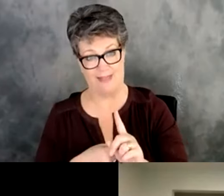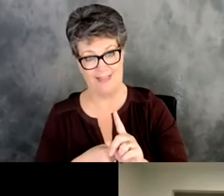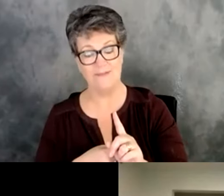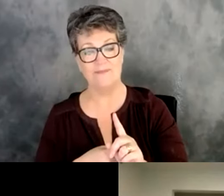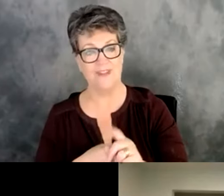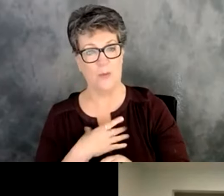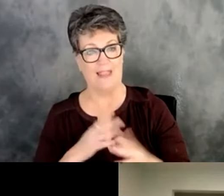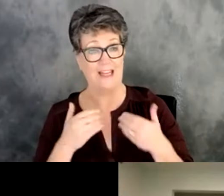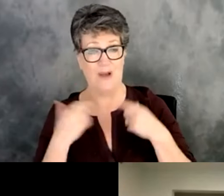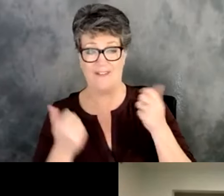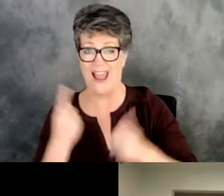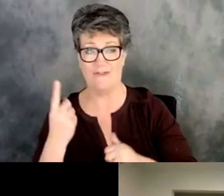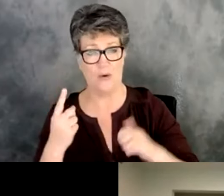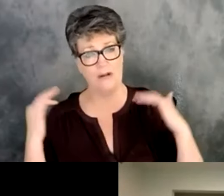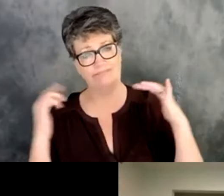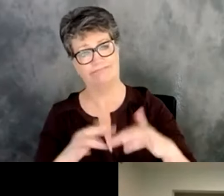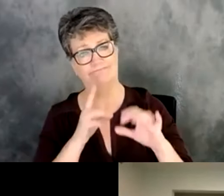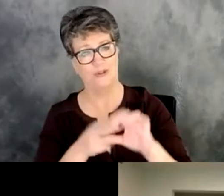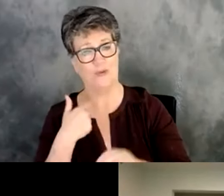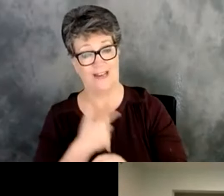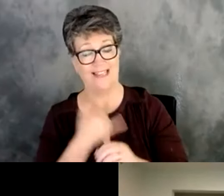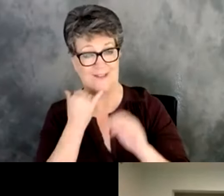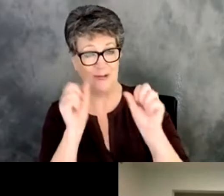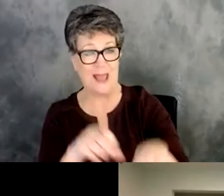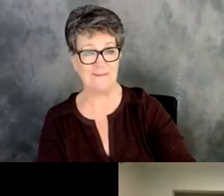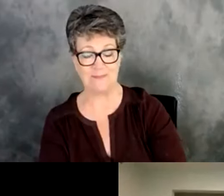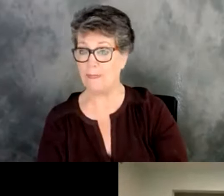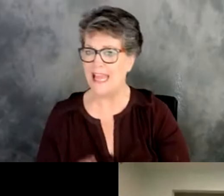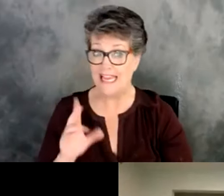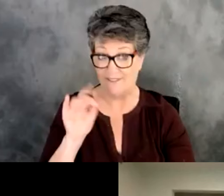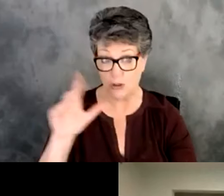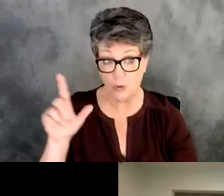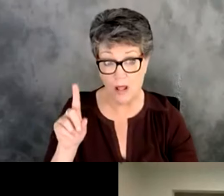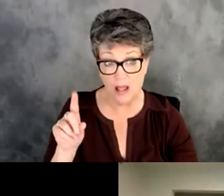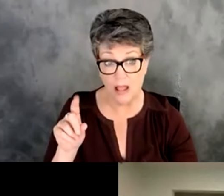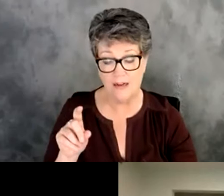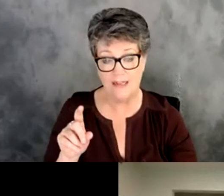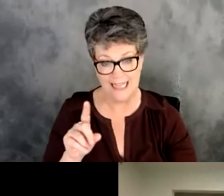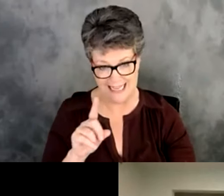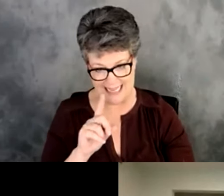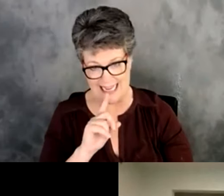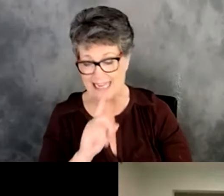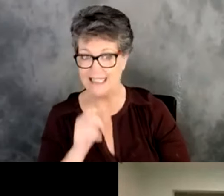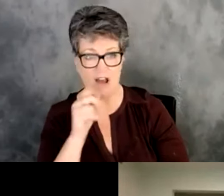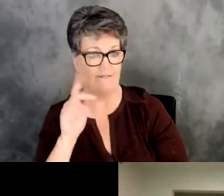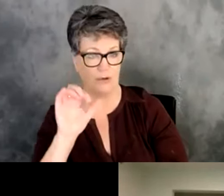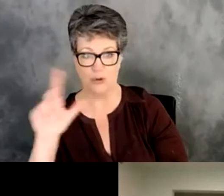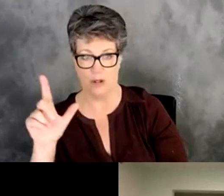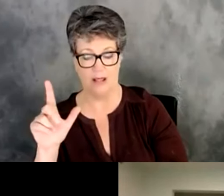like to have everyone join us if you are able to. Is it virtual? It is not virtual,